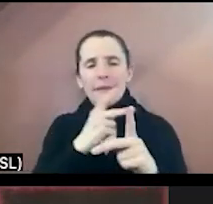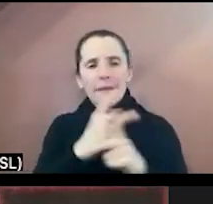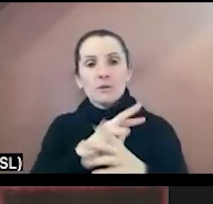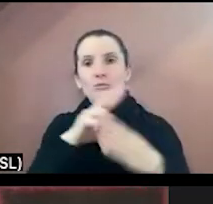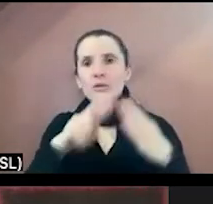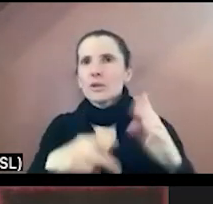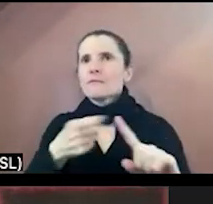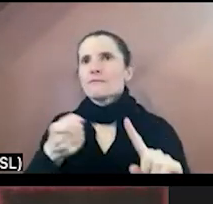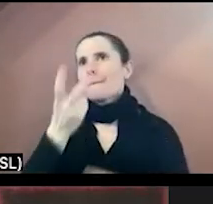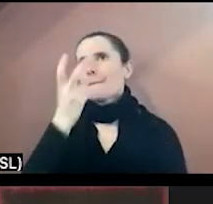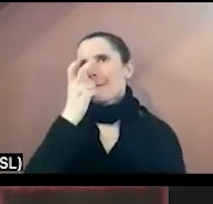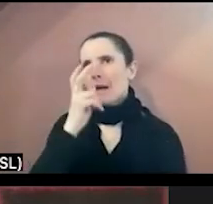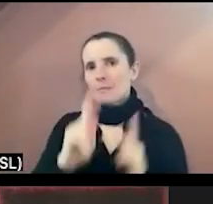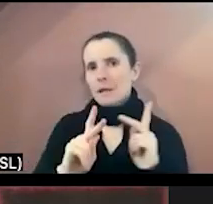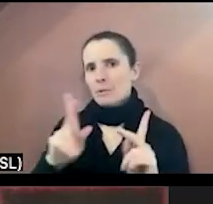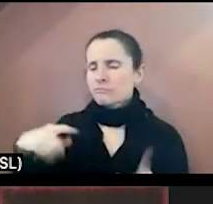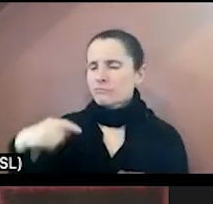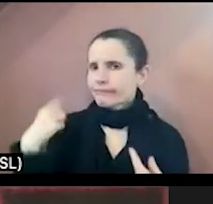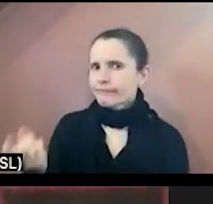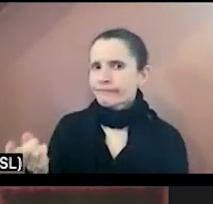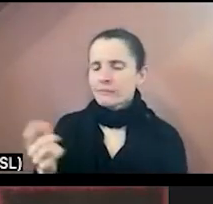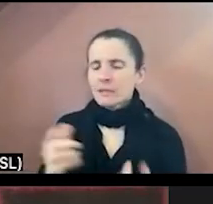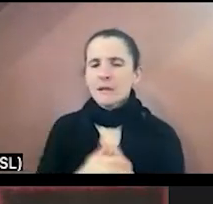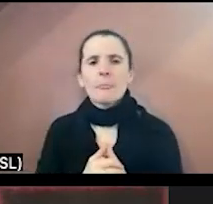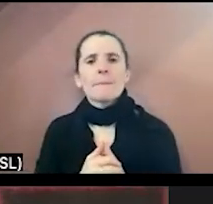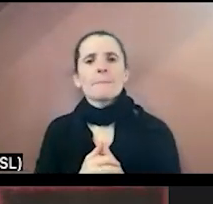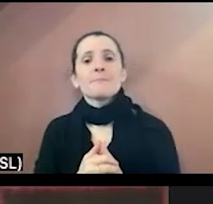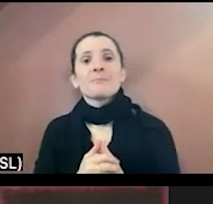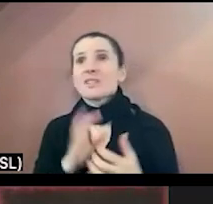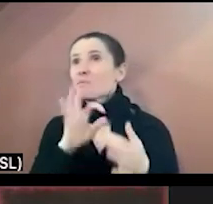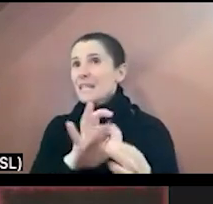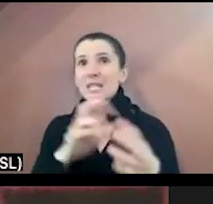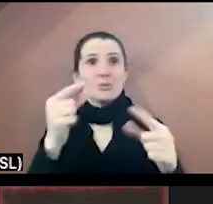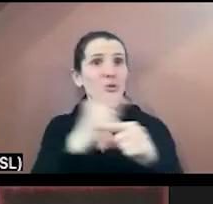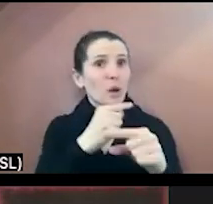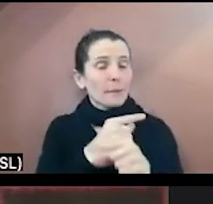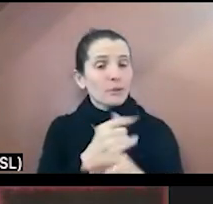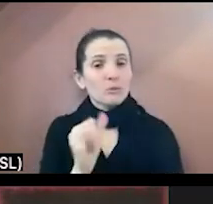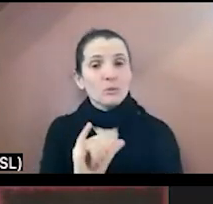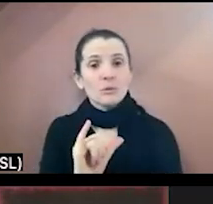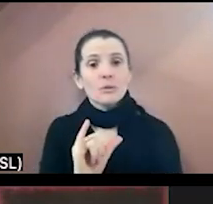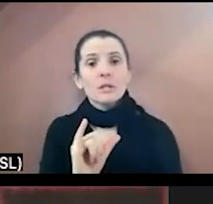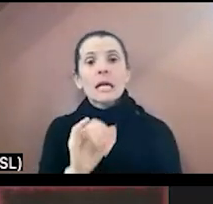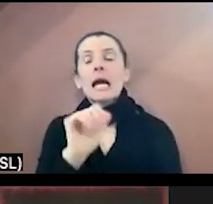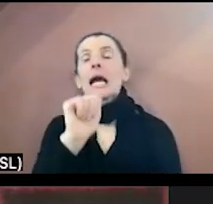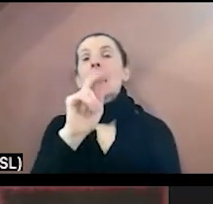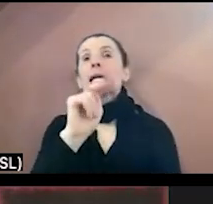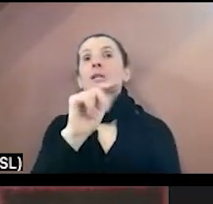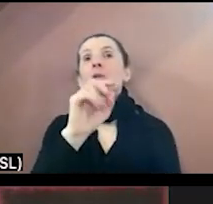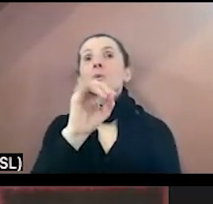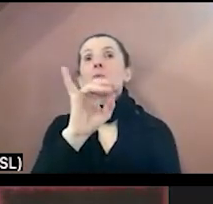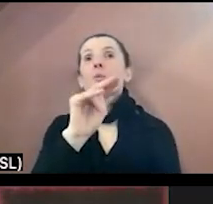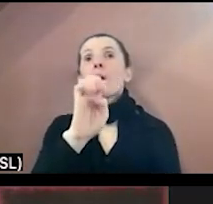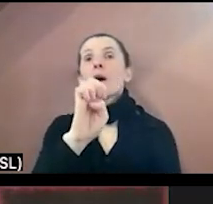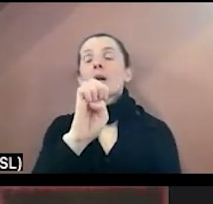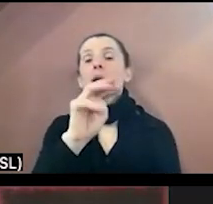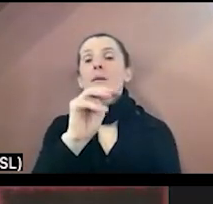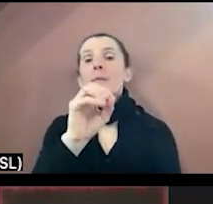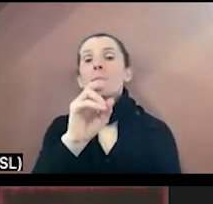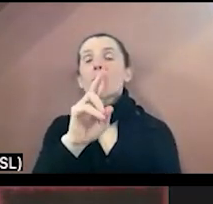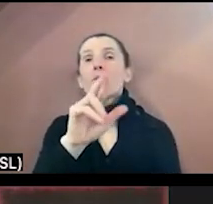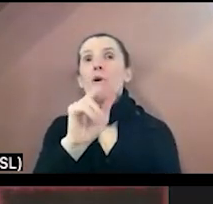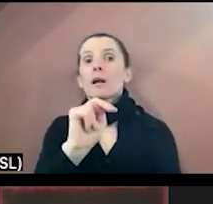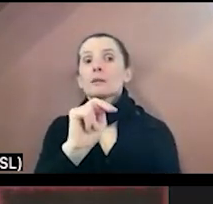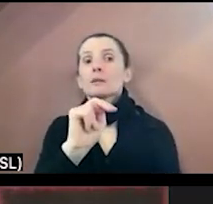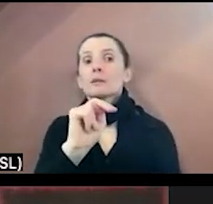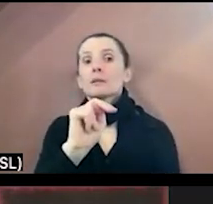history, even related to geometry. I'm thinking even to Bertrand Morin, the China-born but